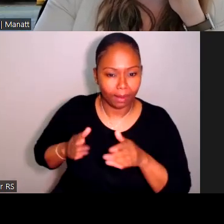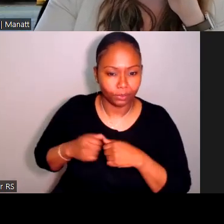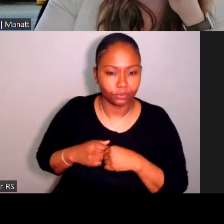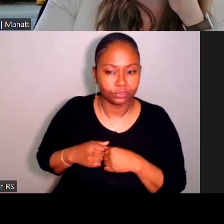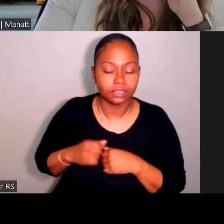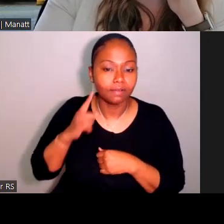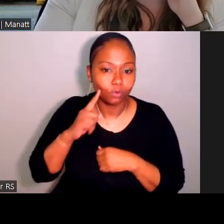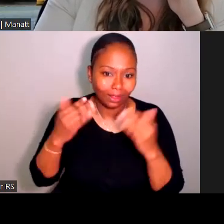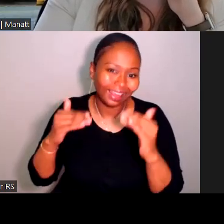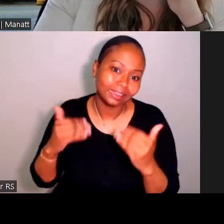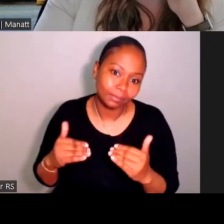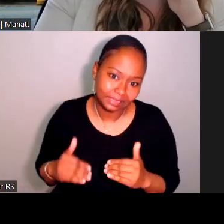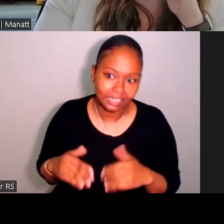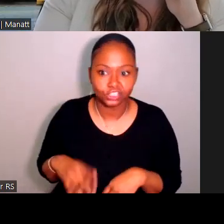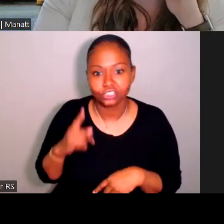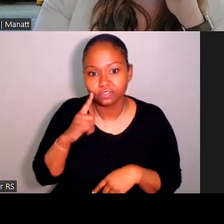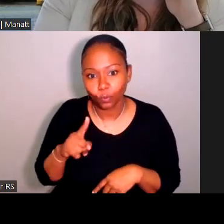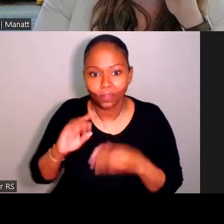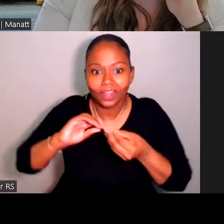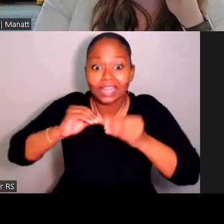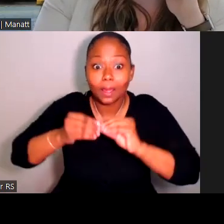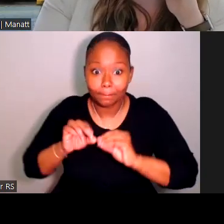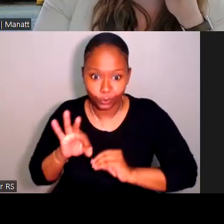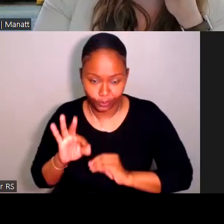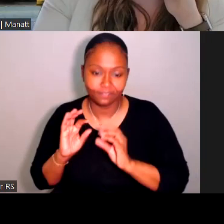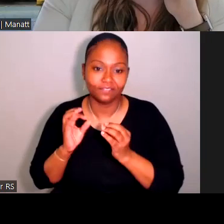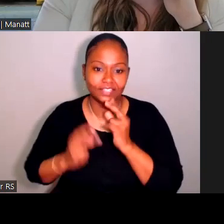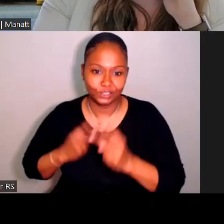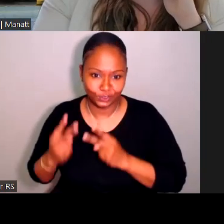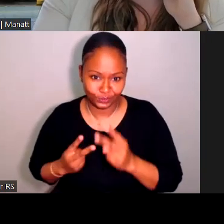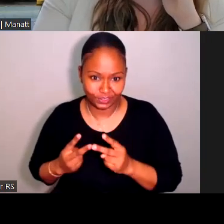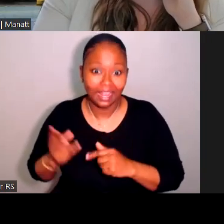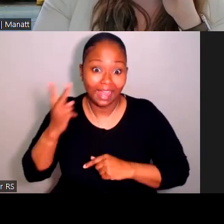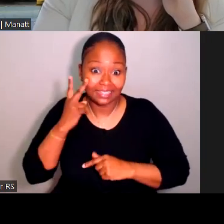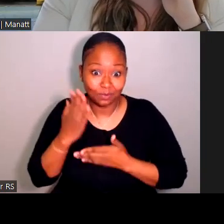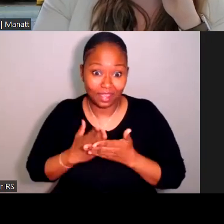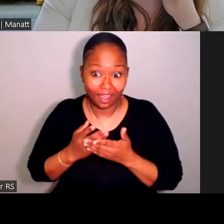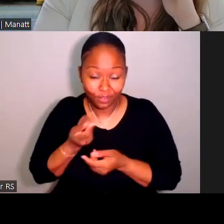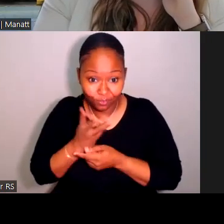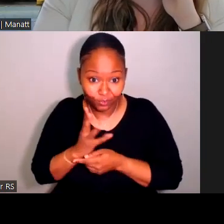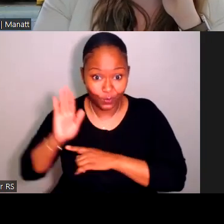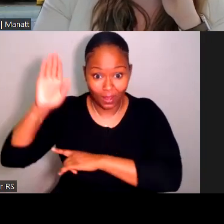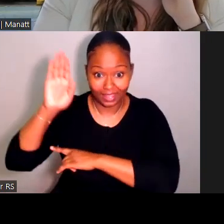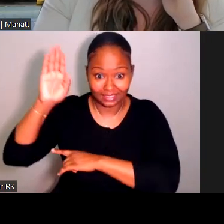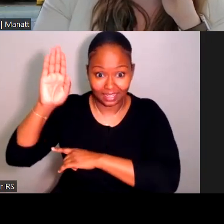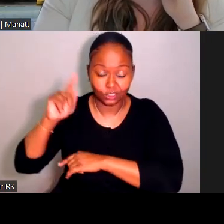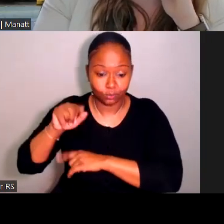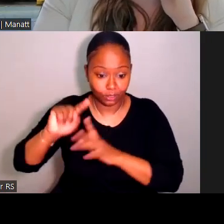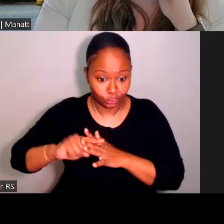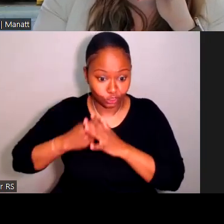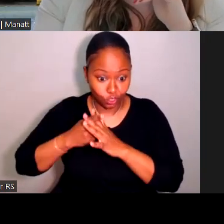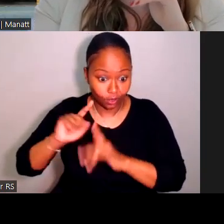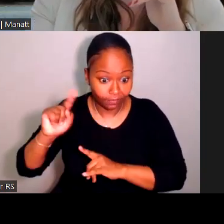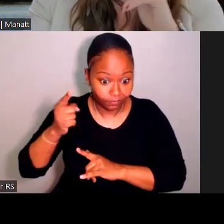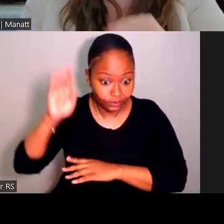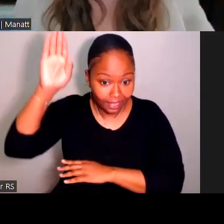limitation on the number of simultaneous visitors. So I see we already have a couple hands raised, and I'm just going to go straight there. So the first in